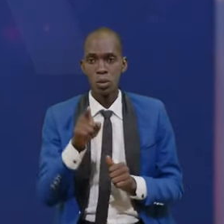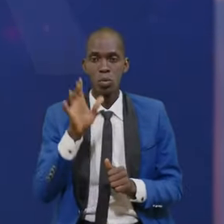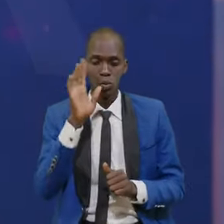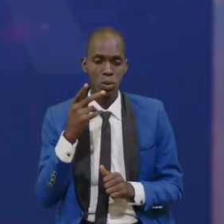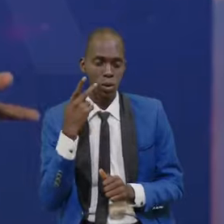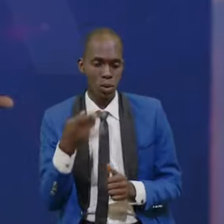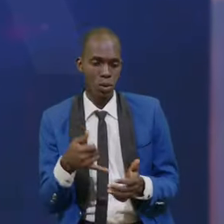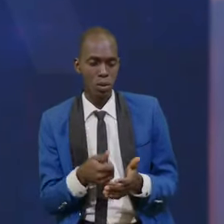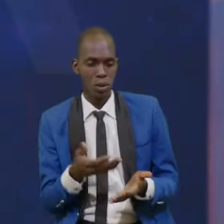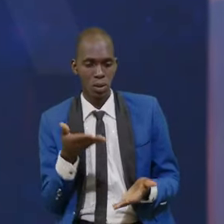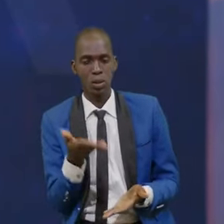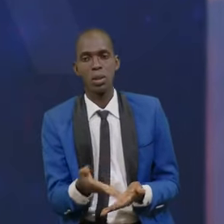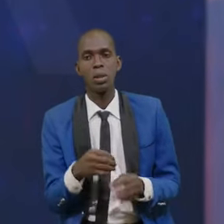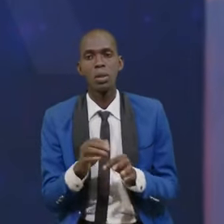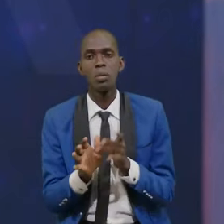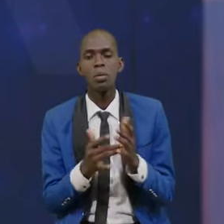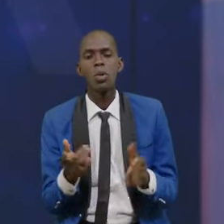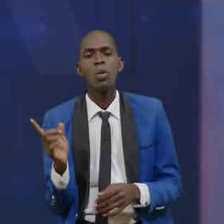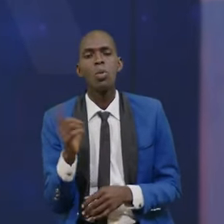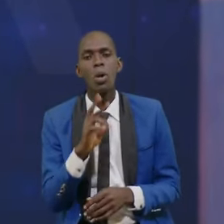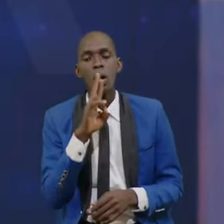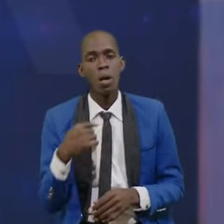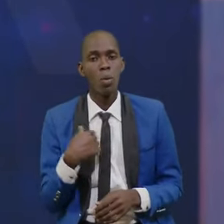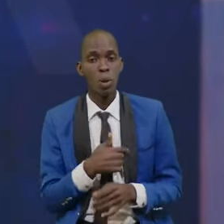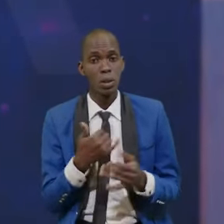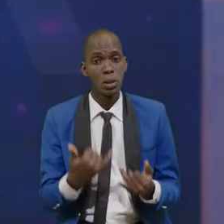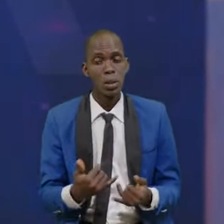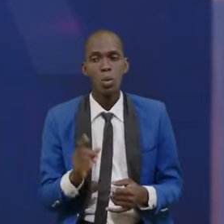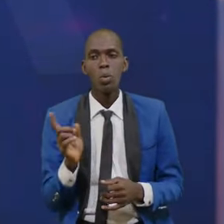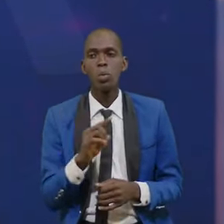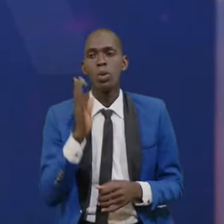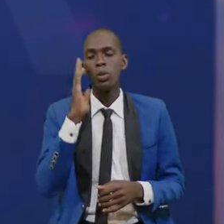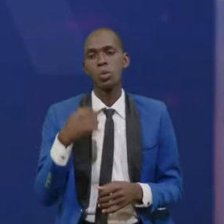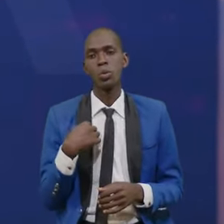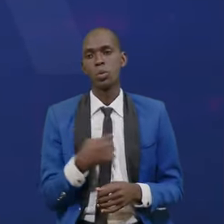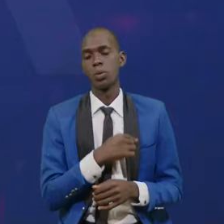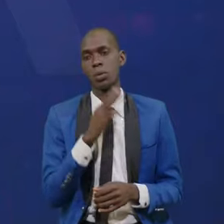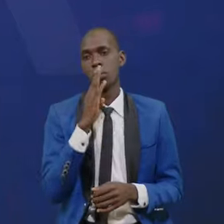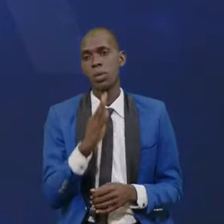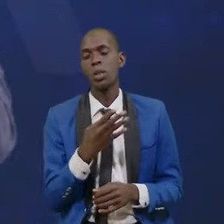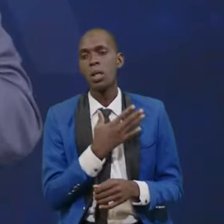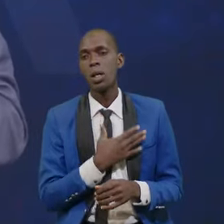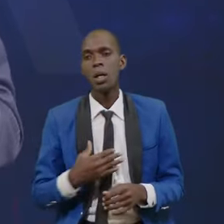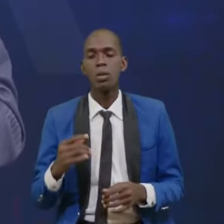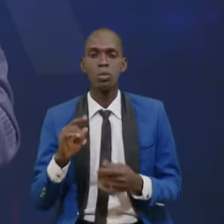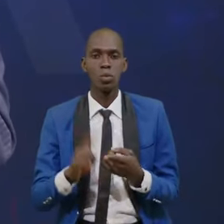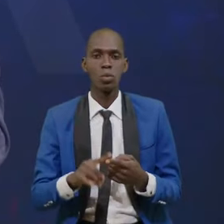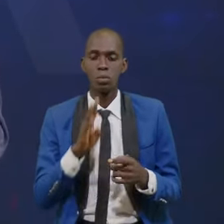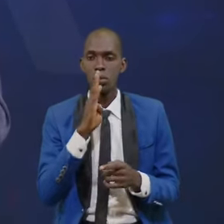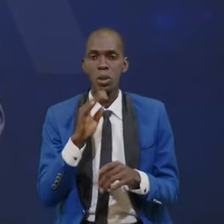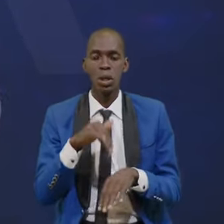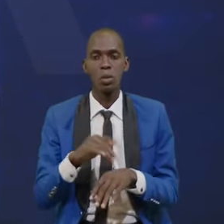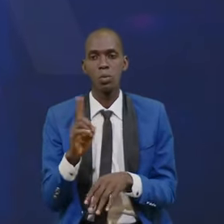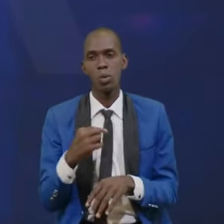we? Where should we be? And what's the power that will lead us to where we ought to be? And the Lord